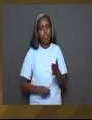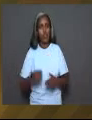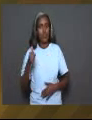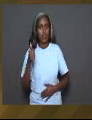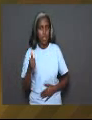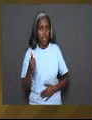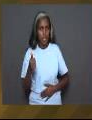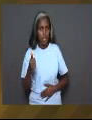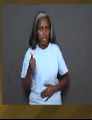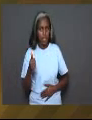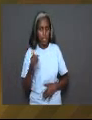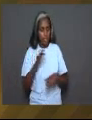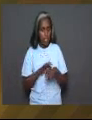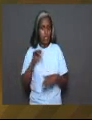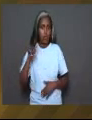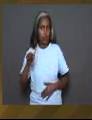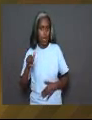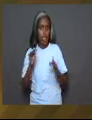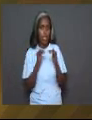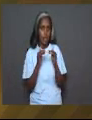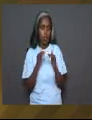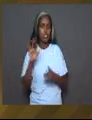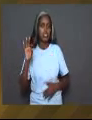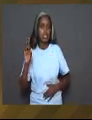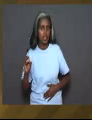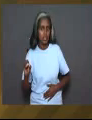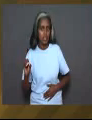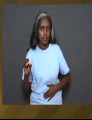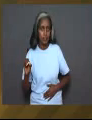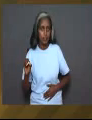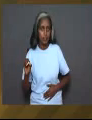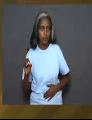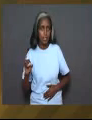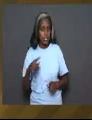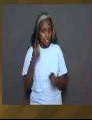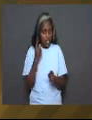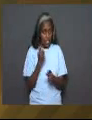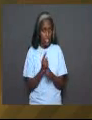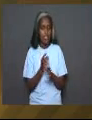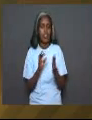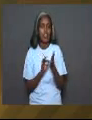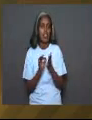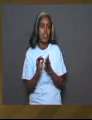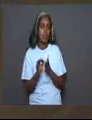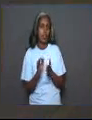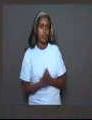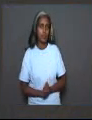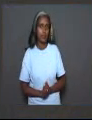A at y equals 90, the critical number.